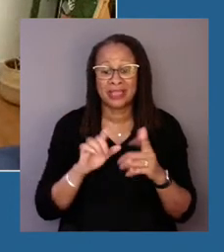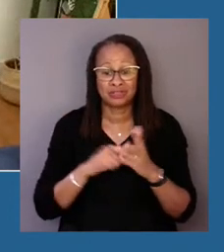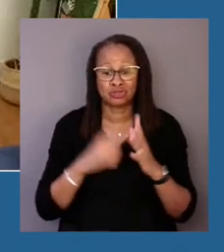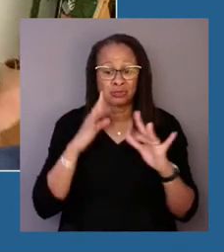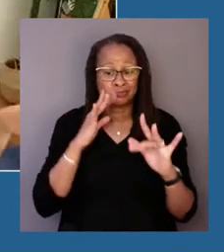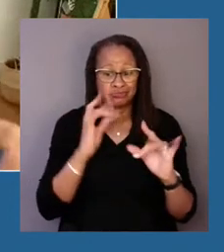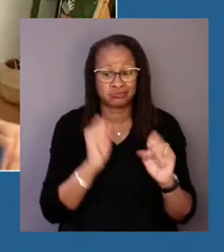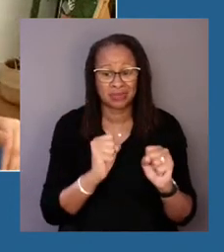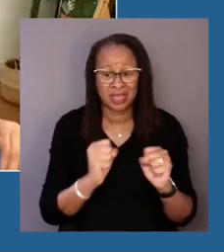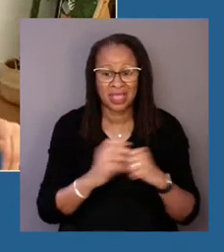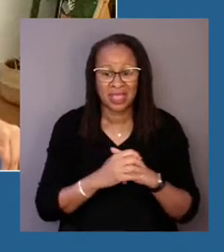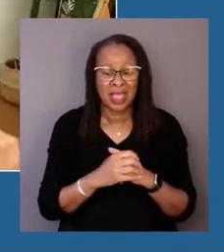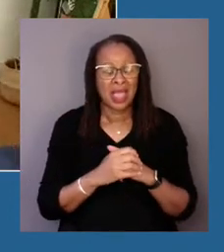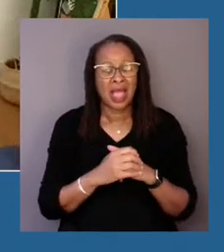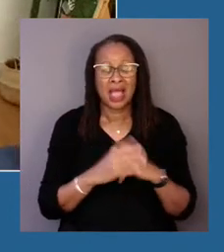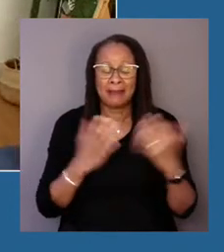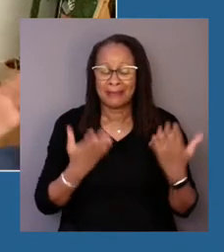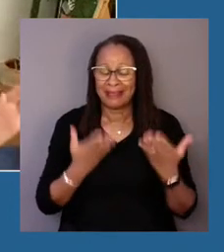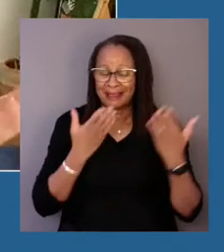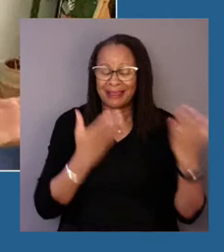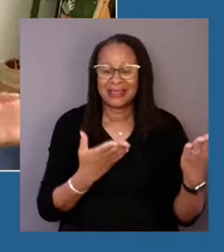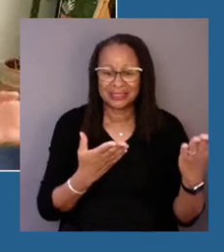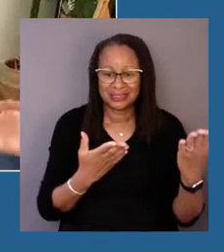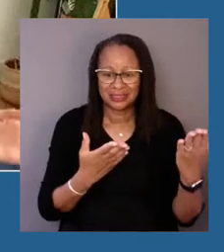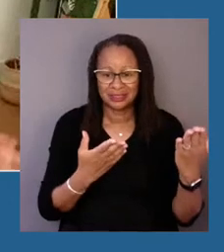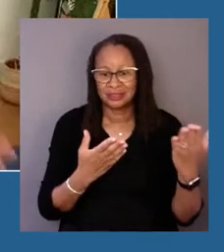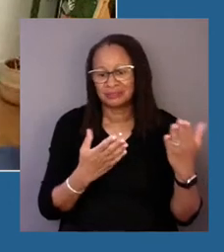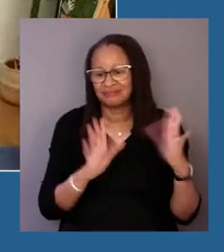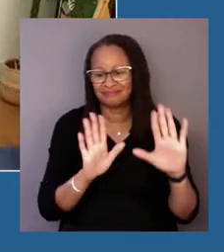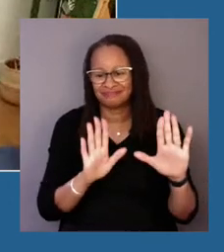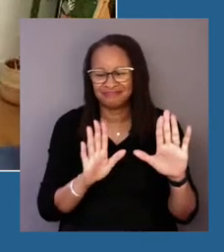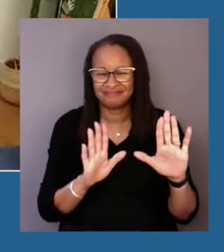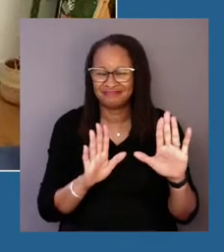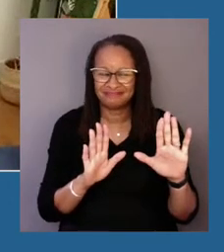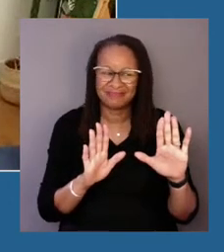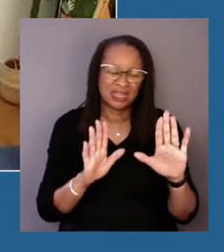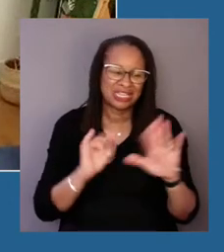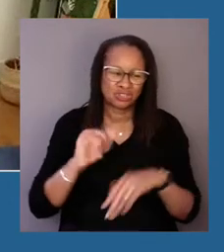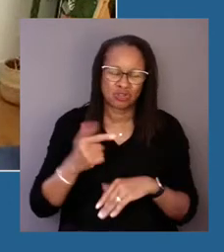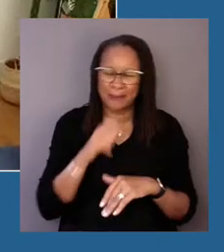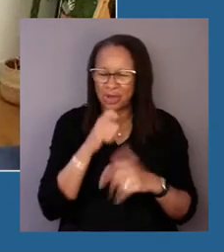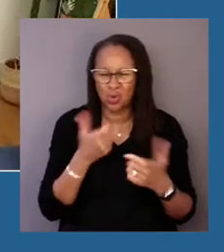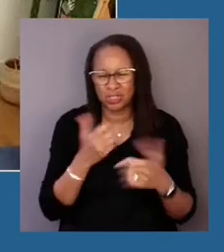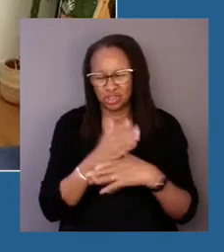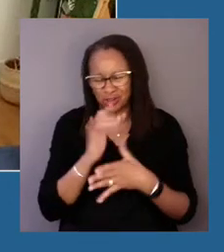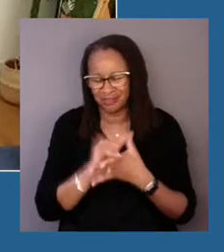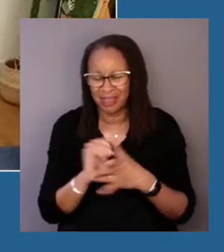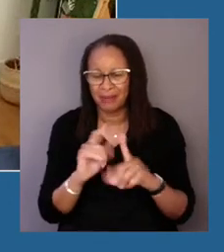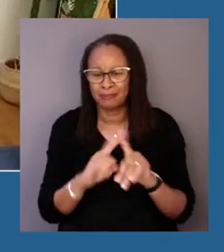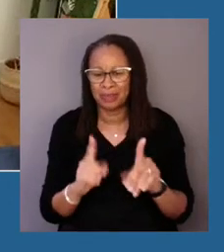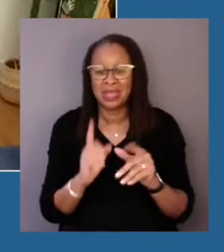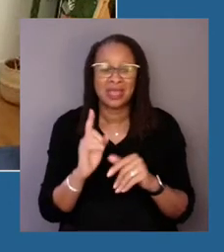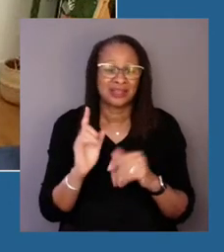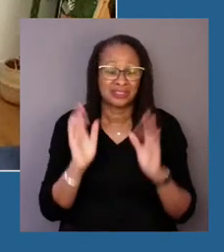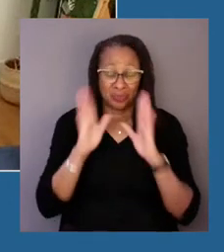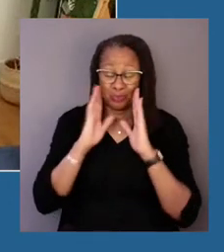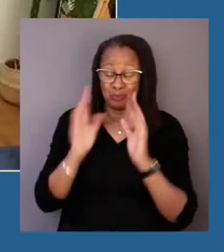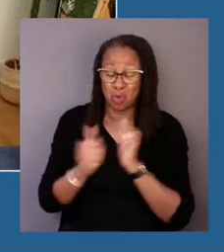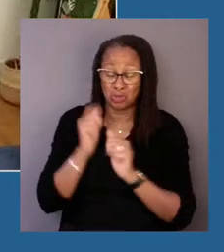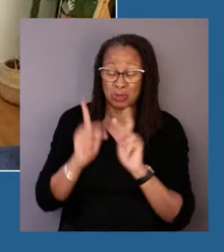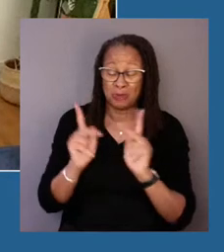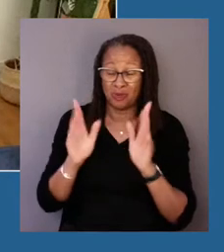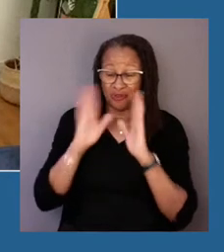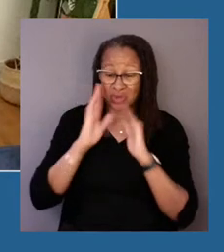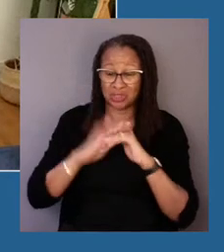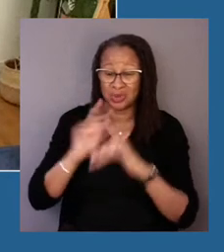suggest social media these days. Instagram is dead anyway, as I'm sure you know, like it's all about TikTok. But I don't know how replicable